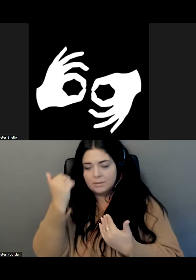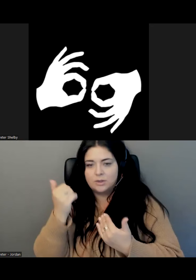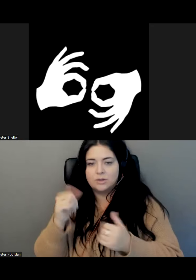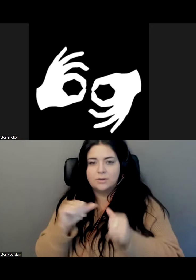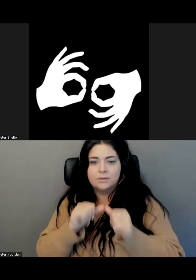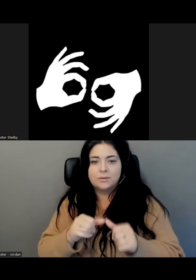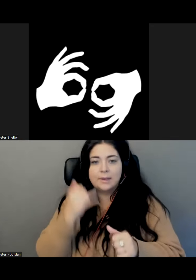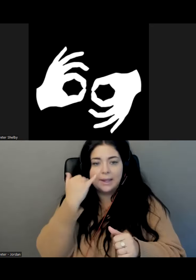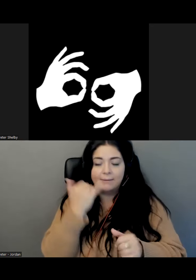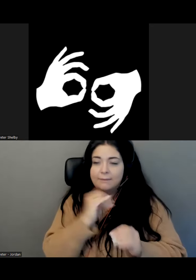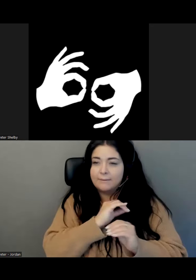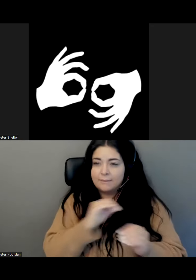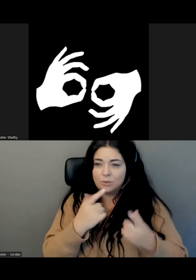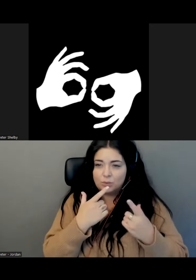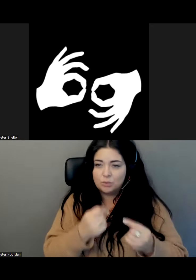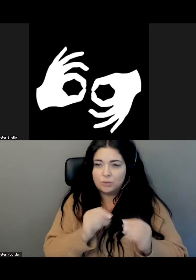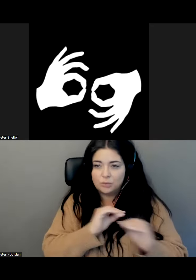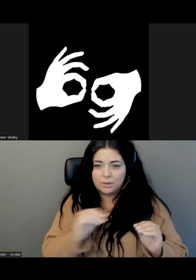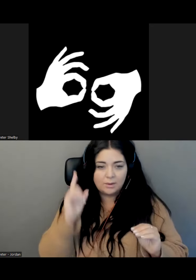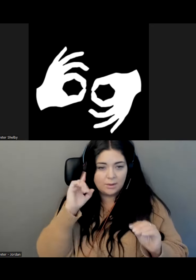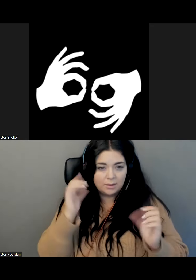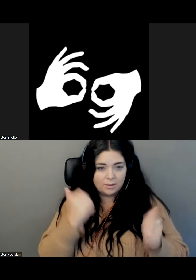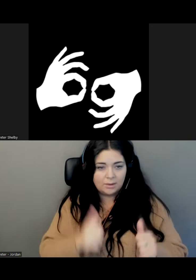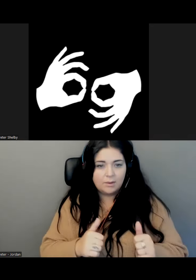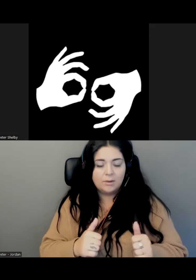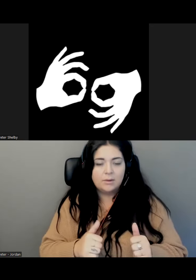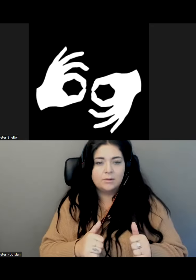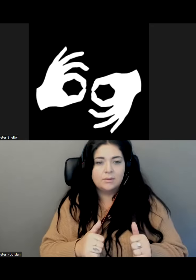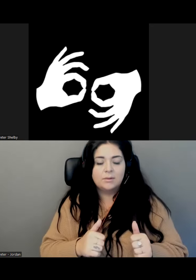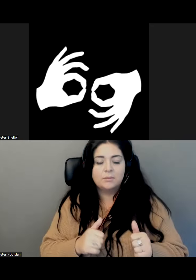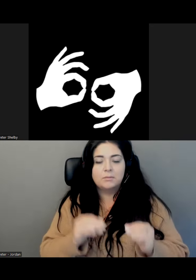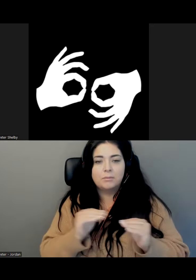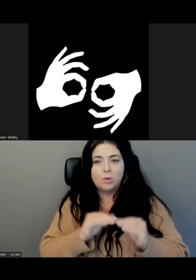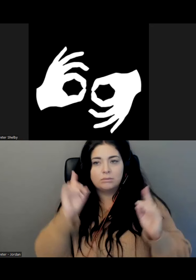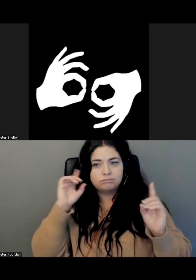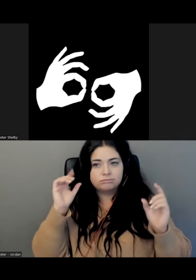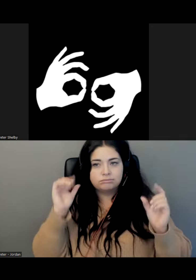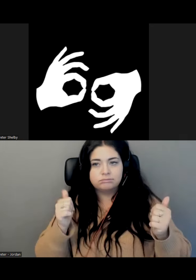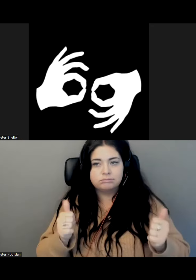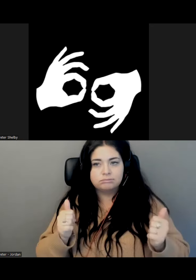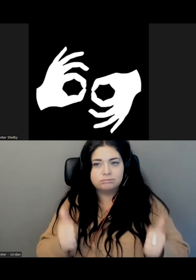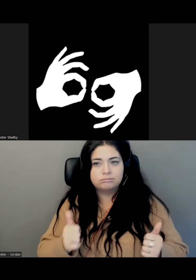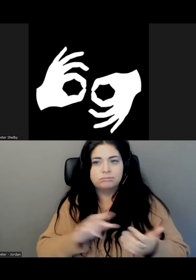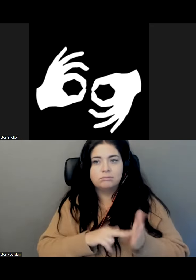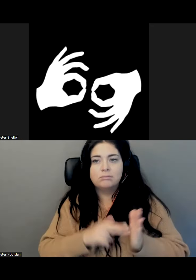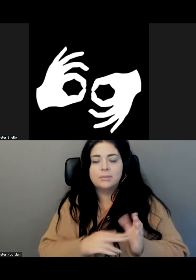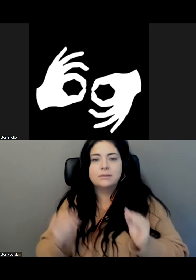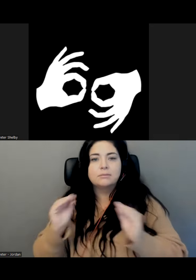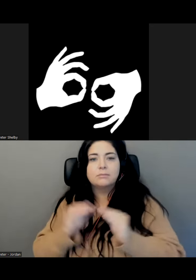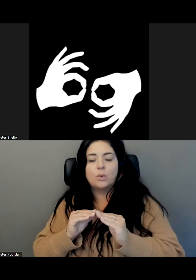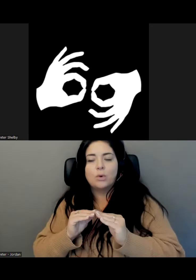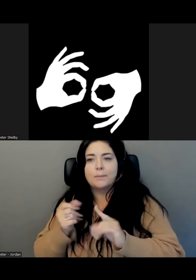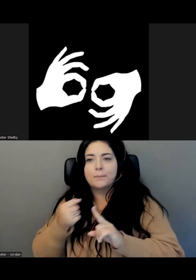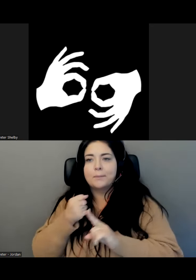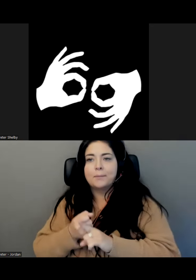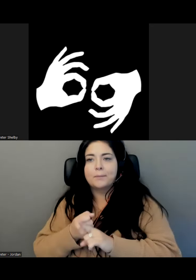untreated degrees of hearing loss, the more that you get into the degrees of hearing loss, the greater someone's risk of developing